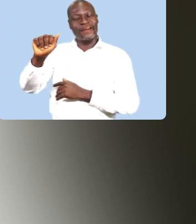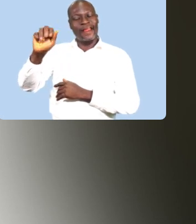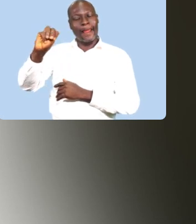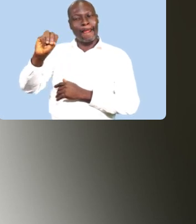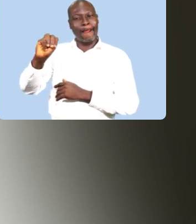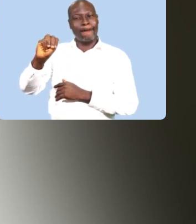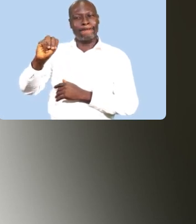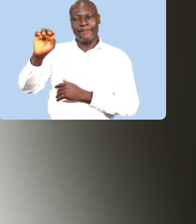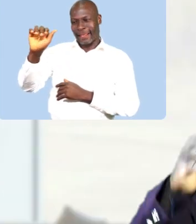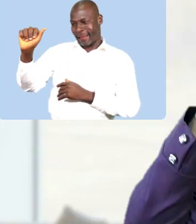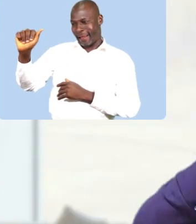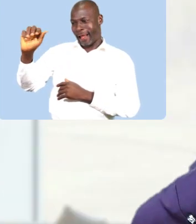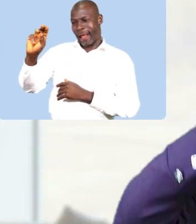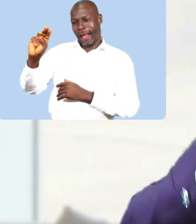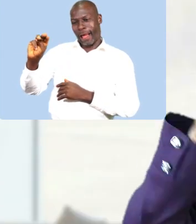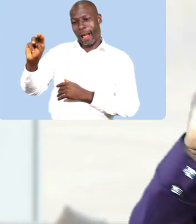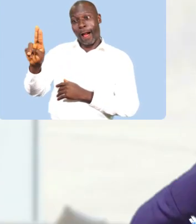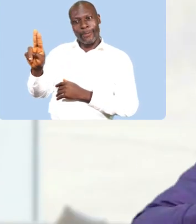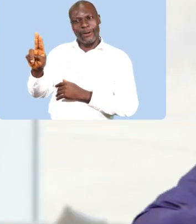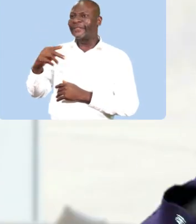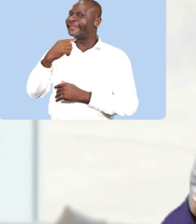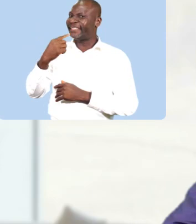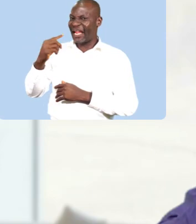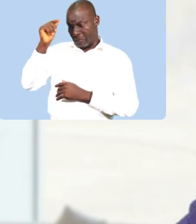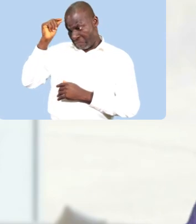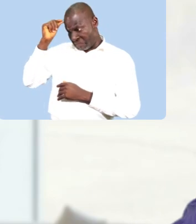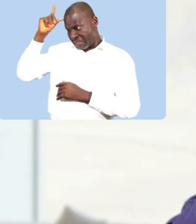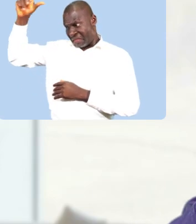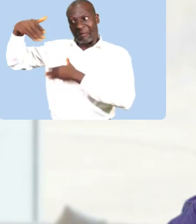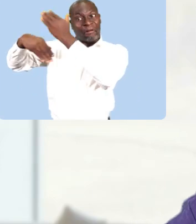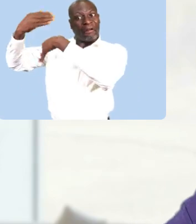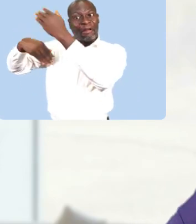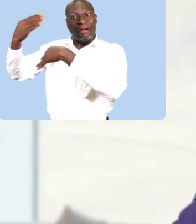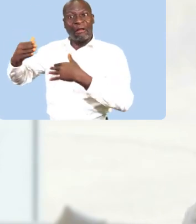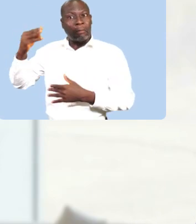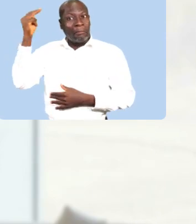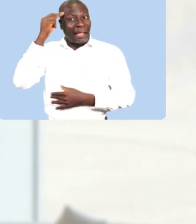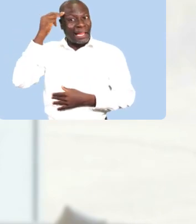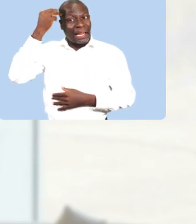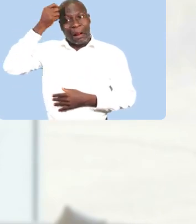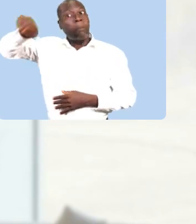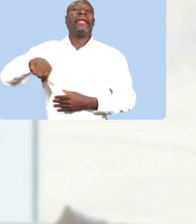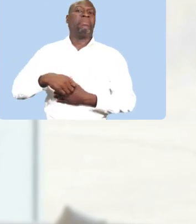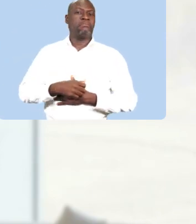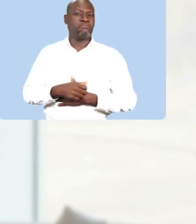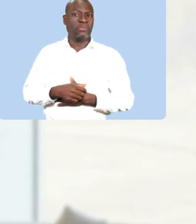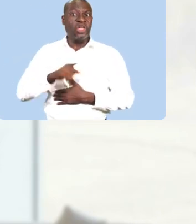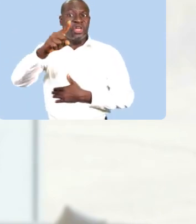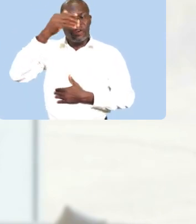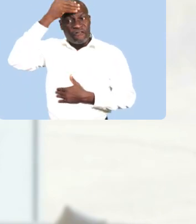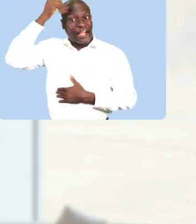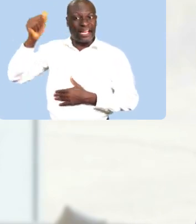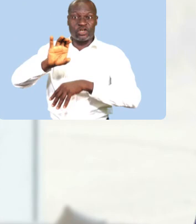wutemi yanti bibini wako suku sama ule free ovalus. Ule free